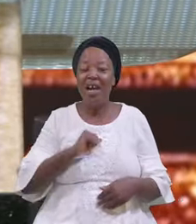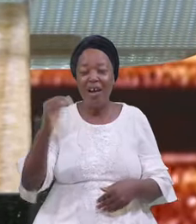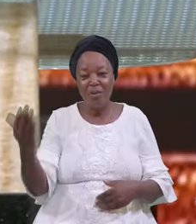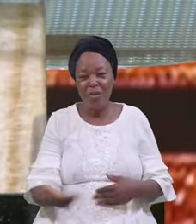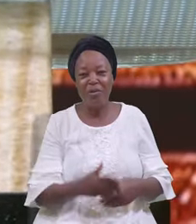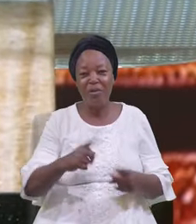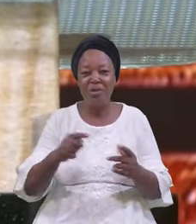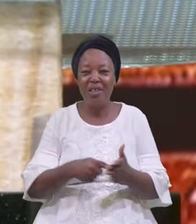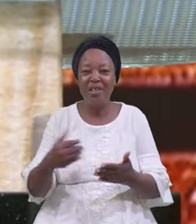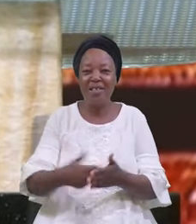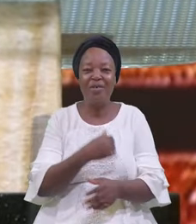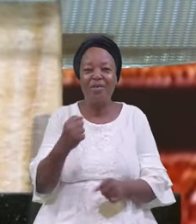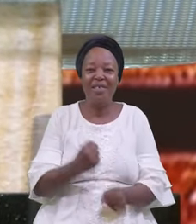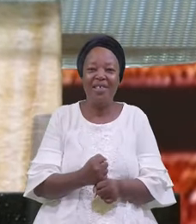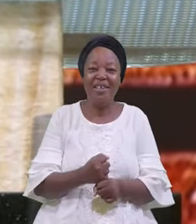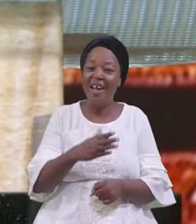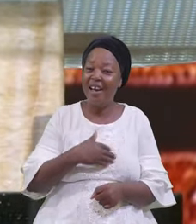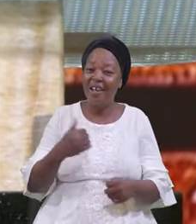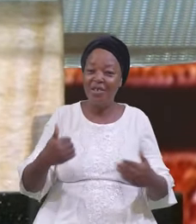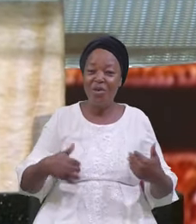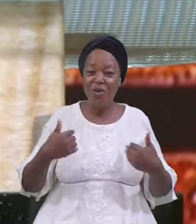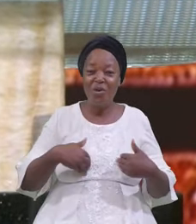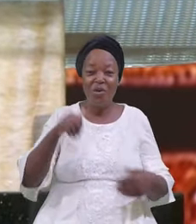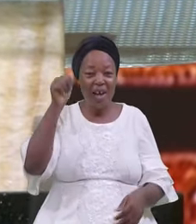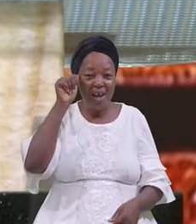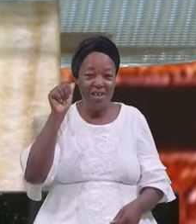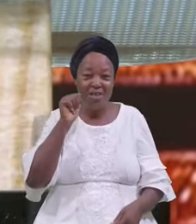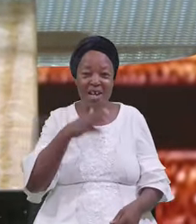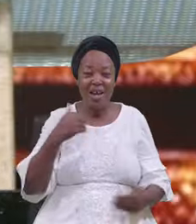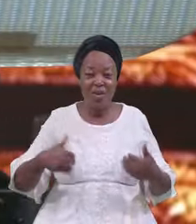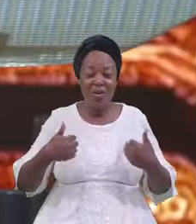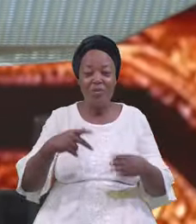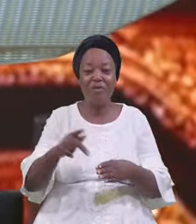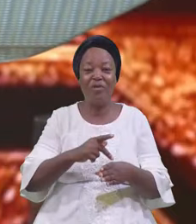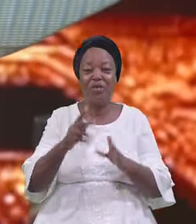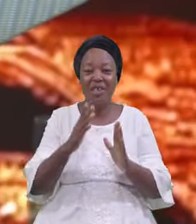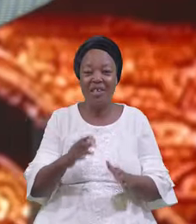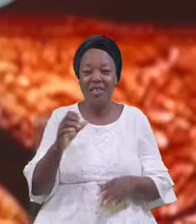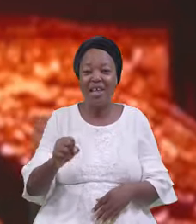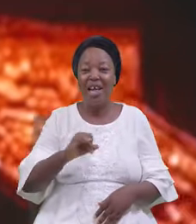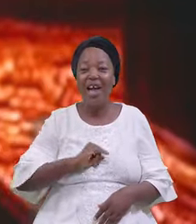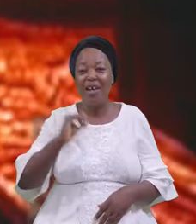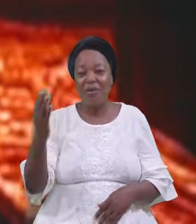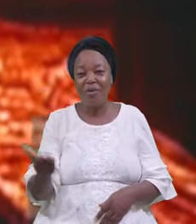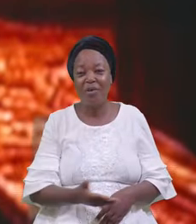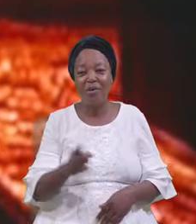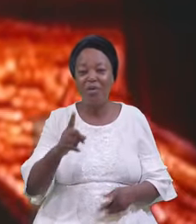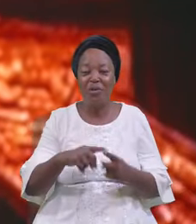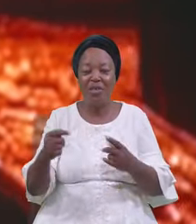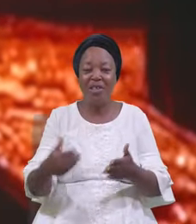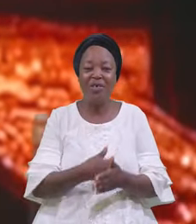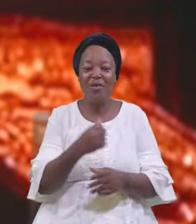this new year. And young adults and young professionals, you are welcome to the new year